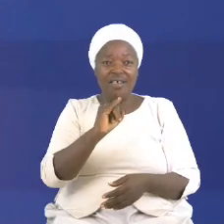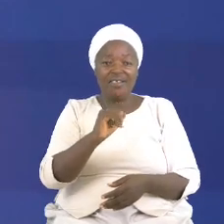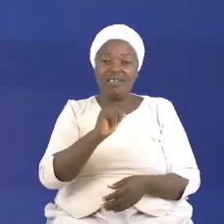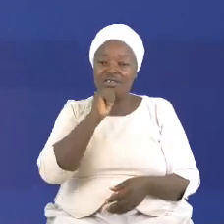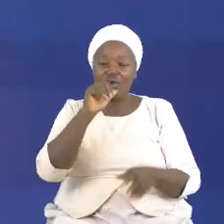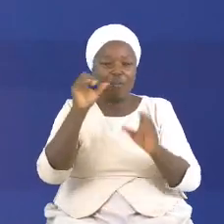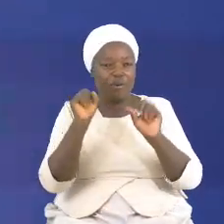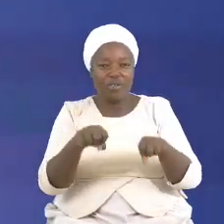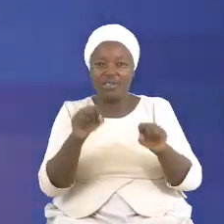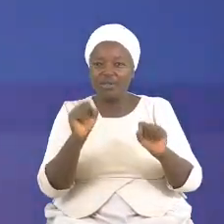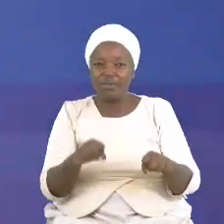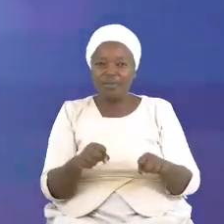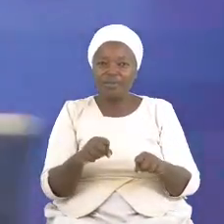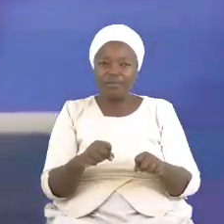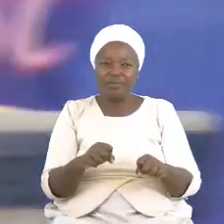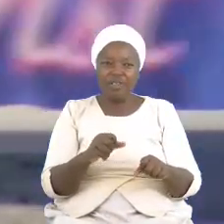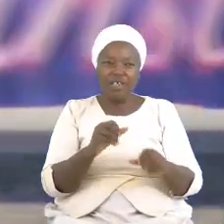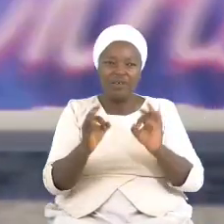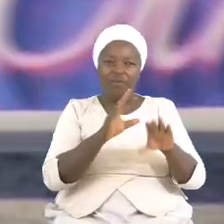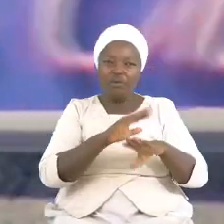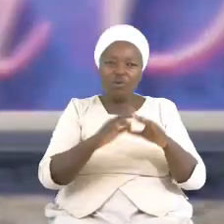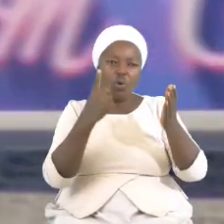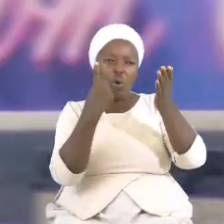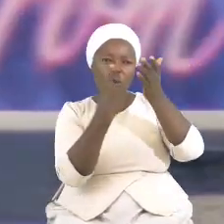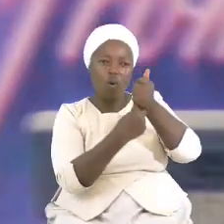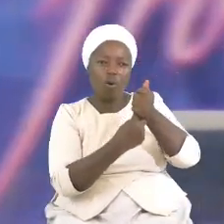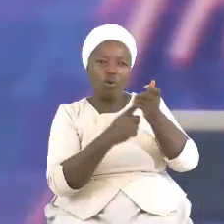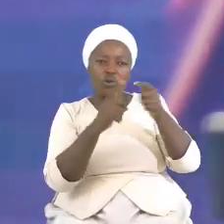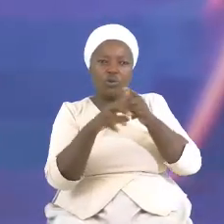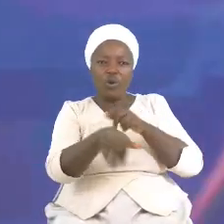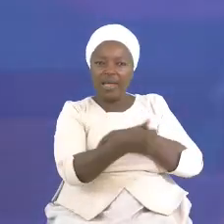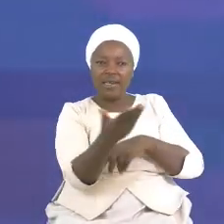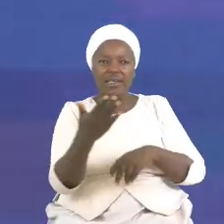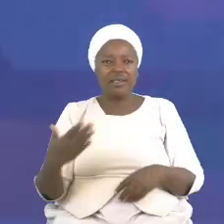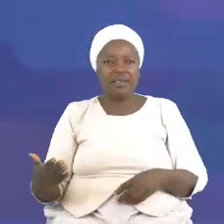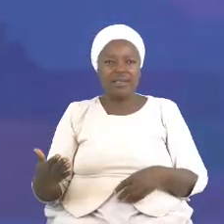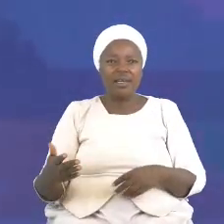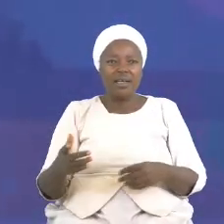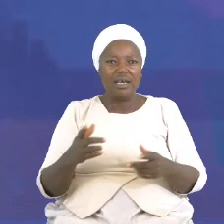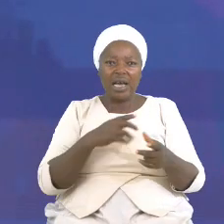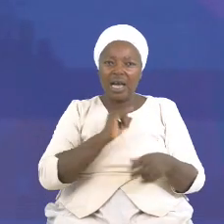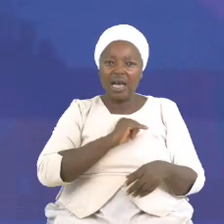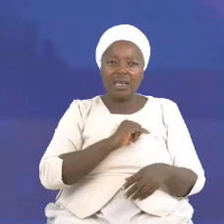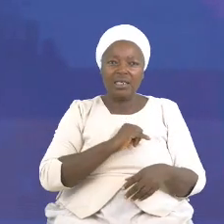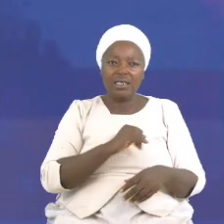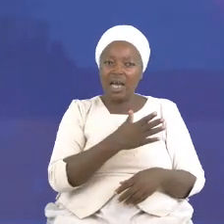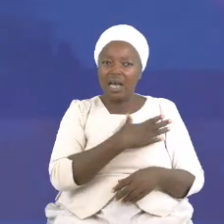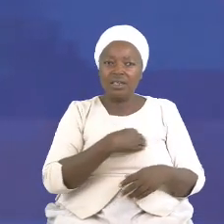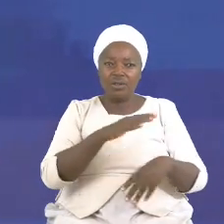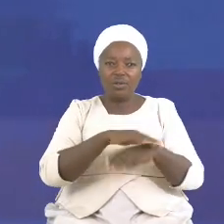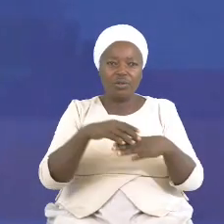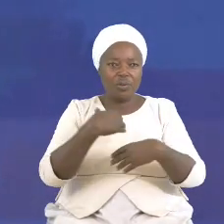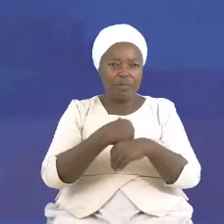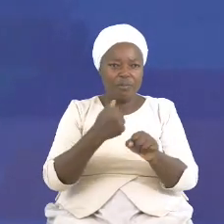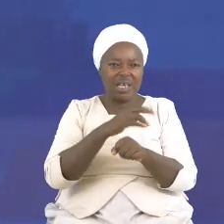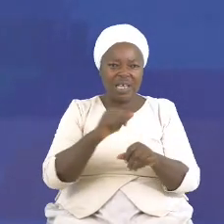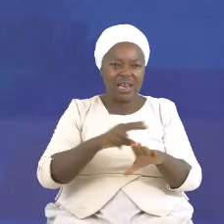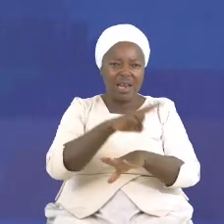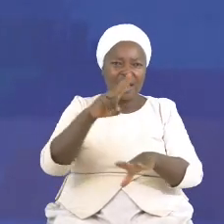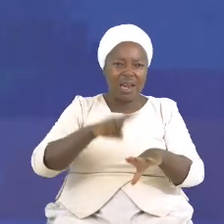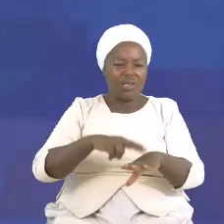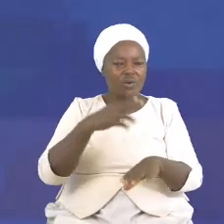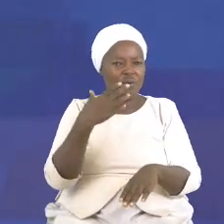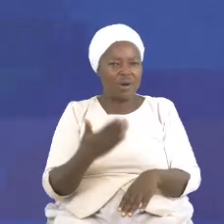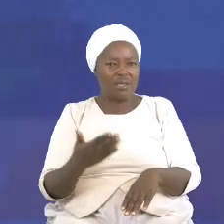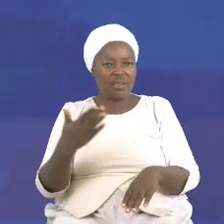impossible. If you don't hold to anything and don't make a natural thing,